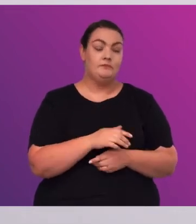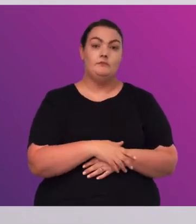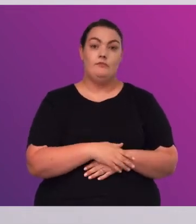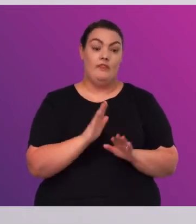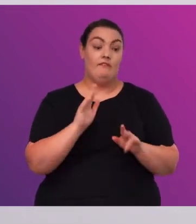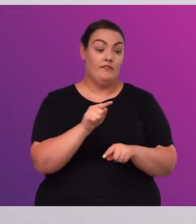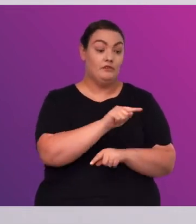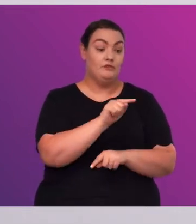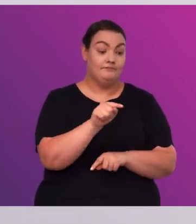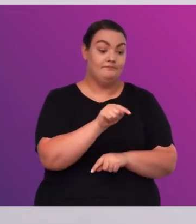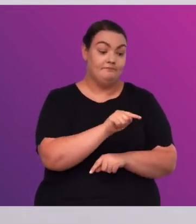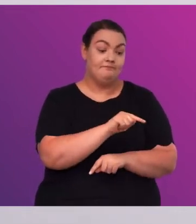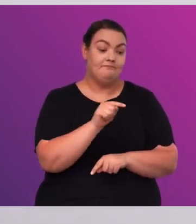out.